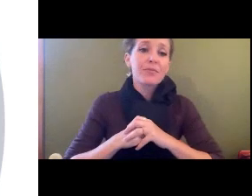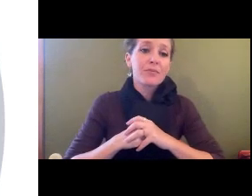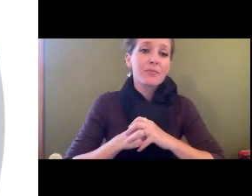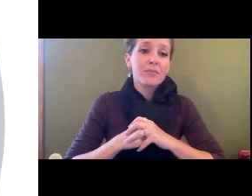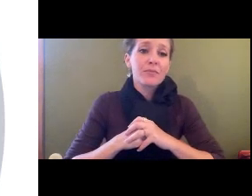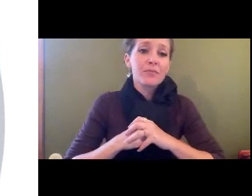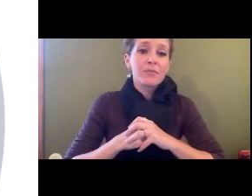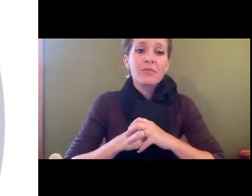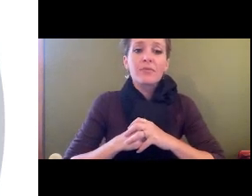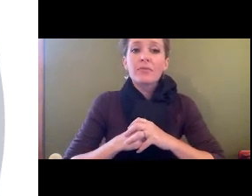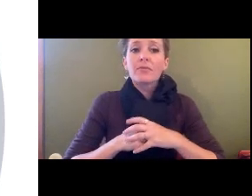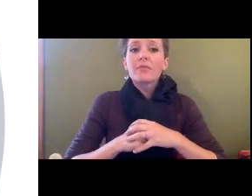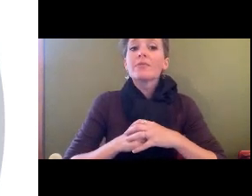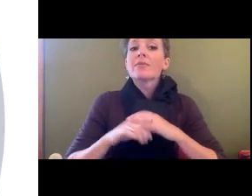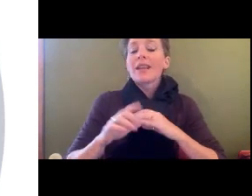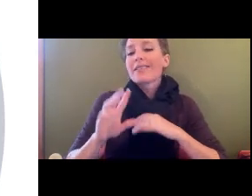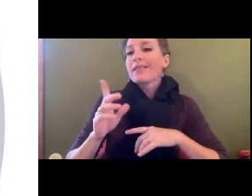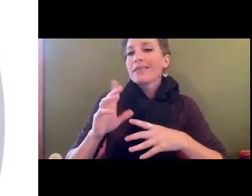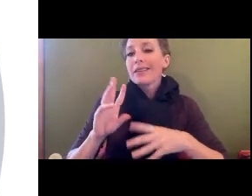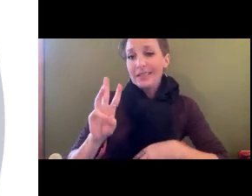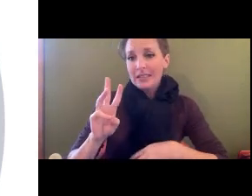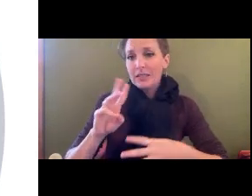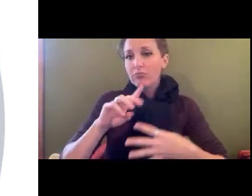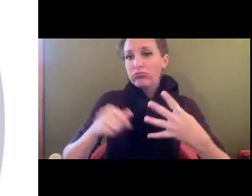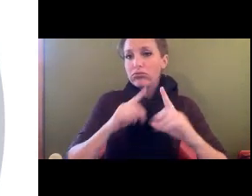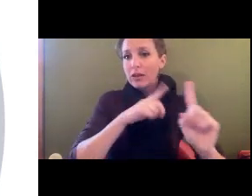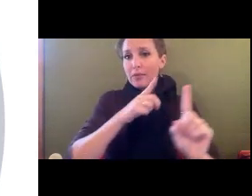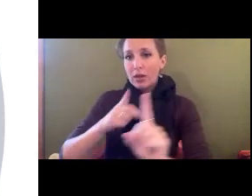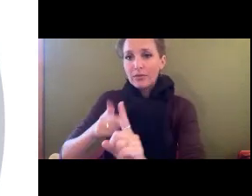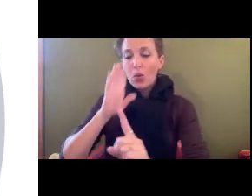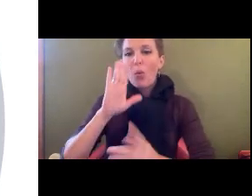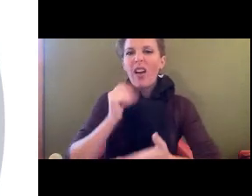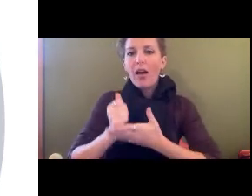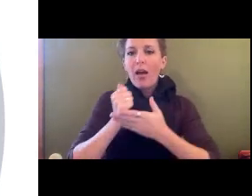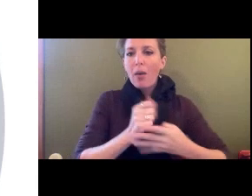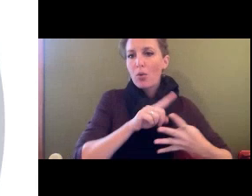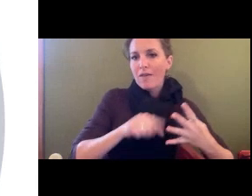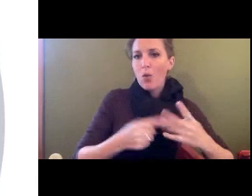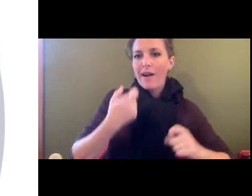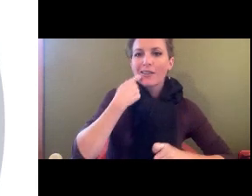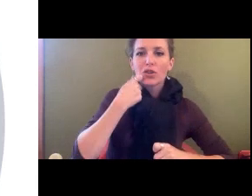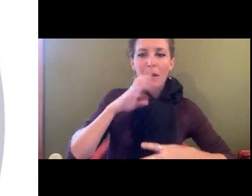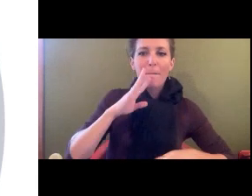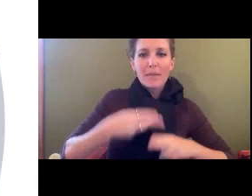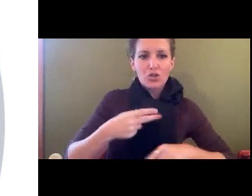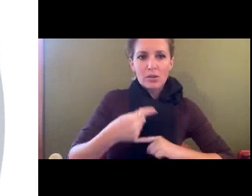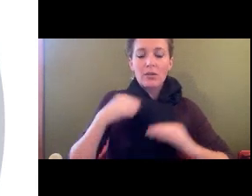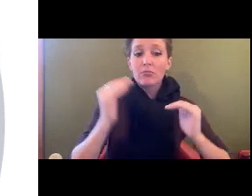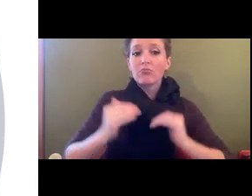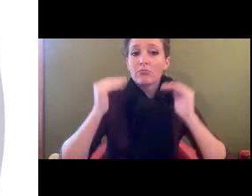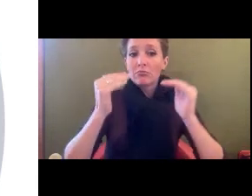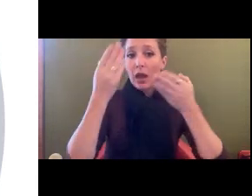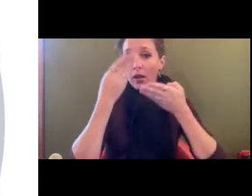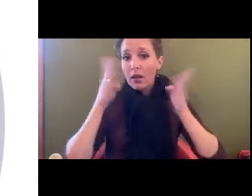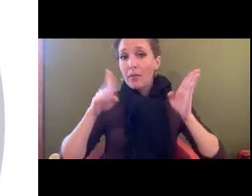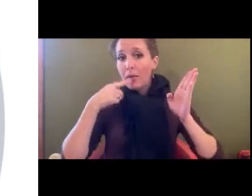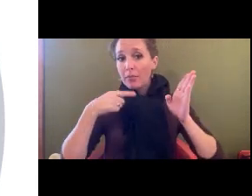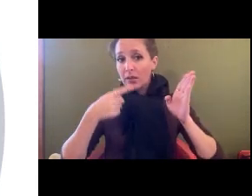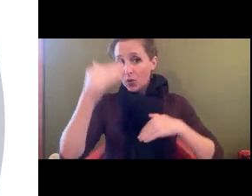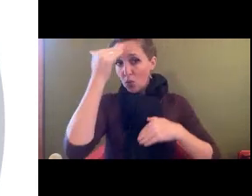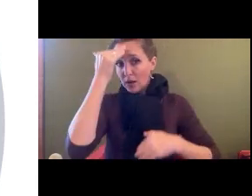us achieve progress in the 4 areas that I just mentioned. So the first one is increasing public's awareness of women's role in